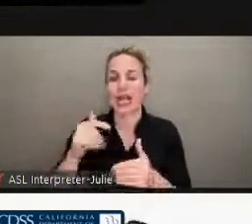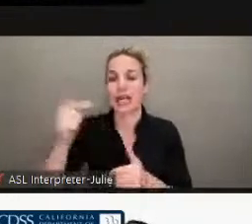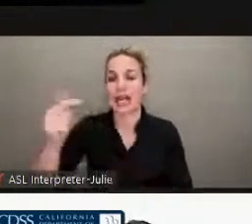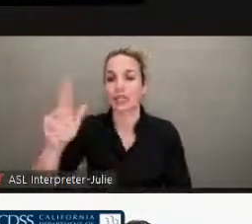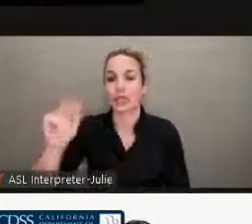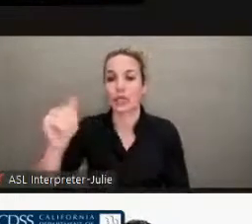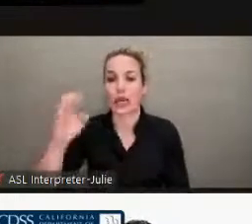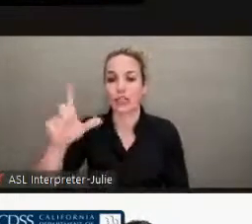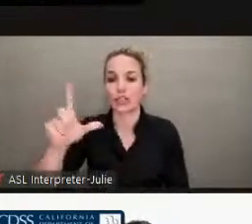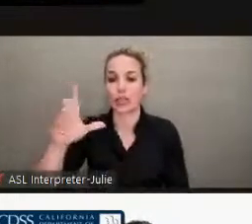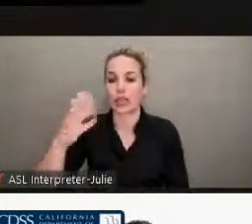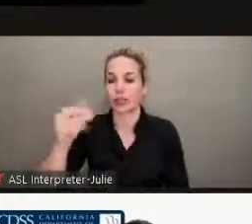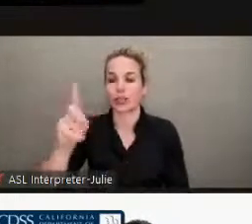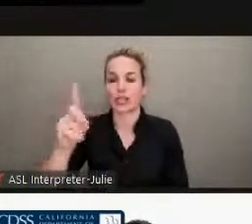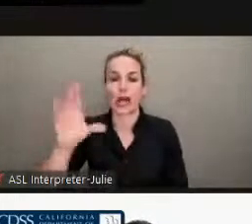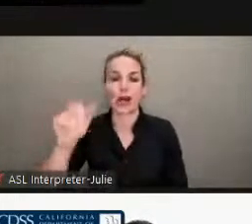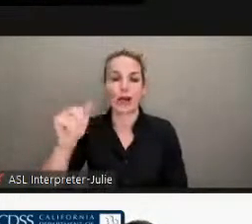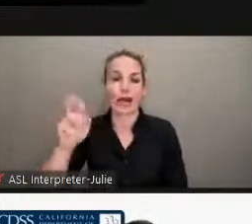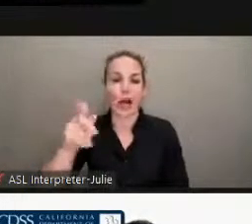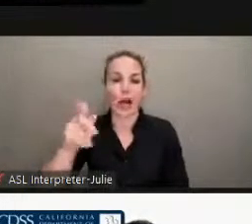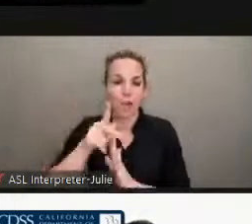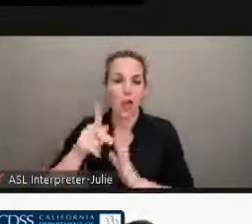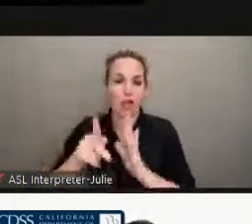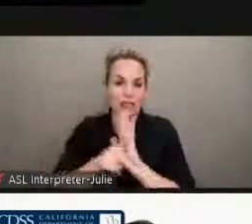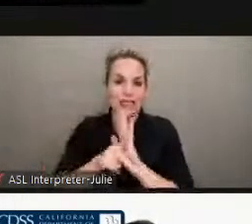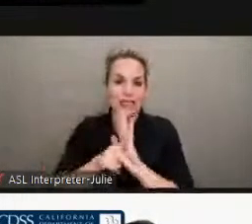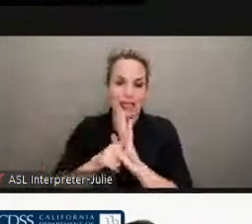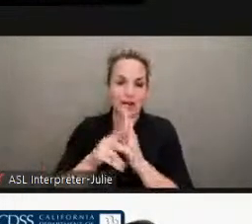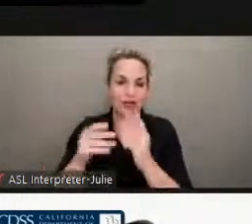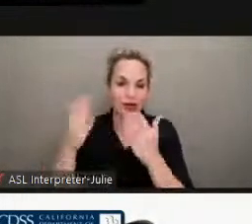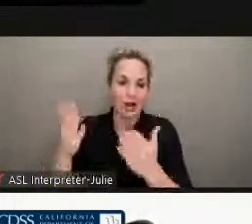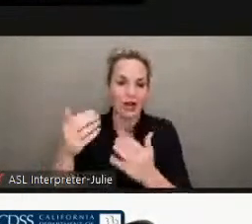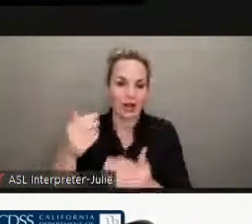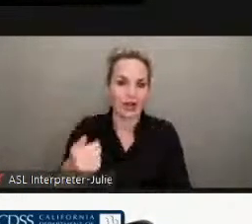Care Policy and Development Bureau Chief. Thank you.